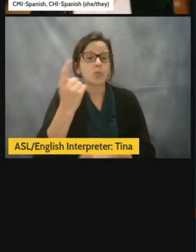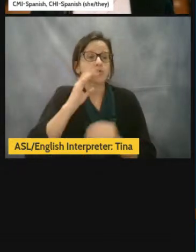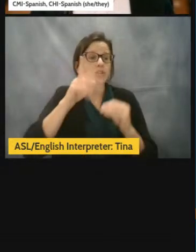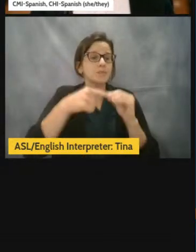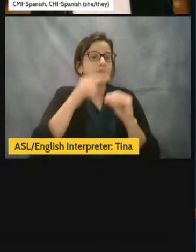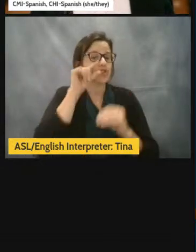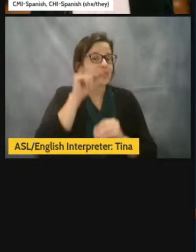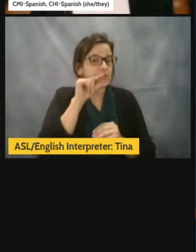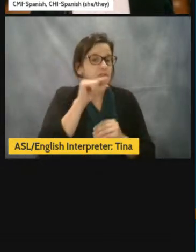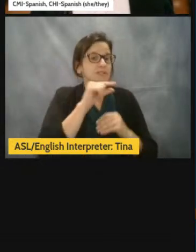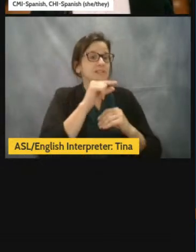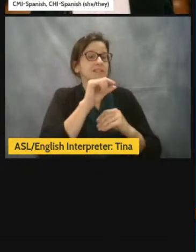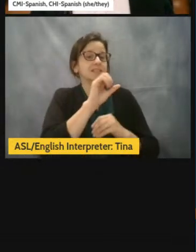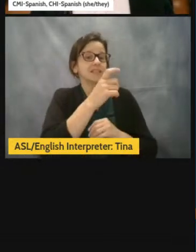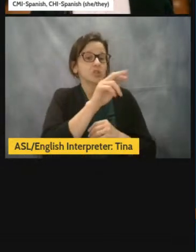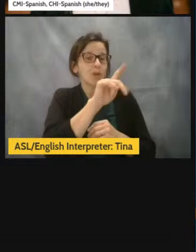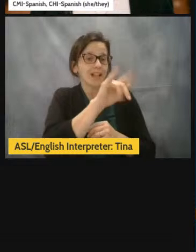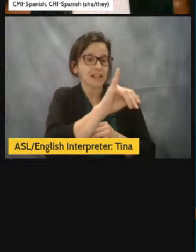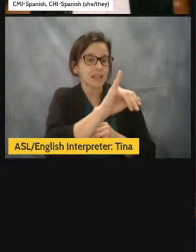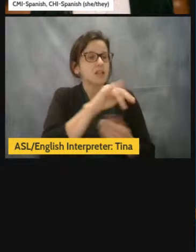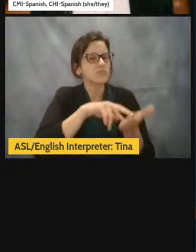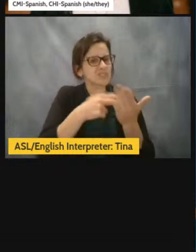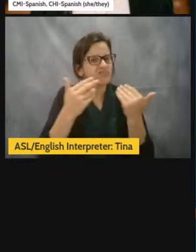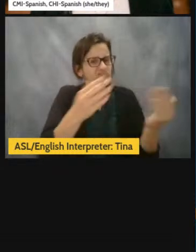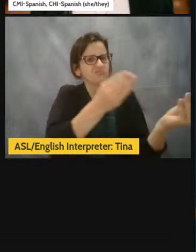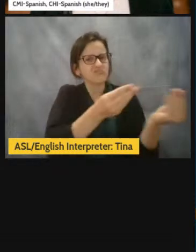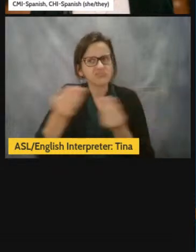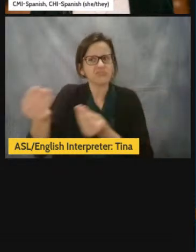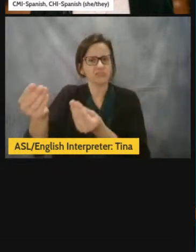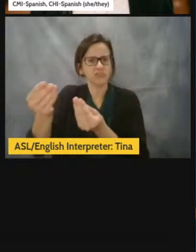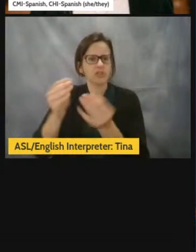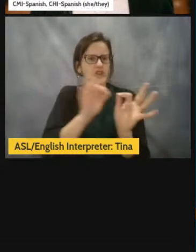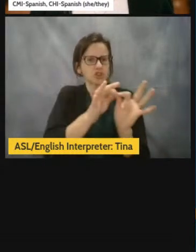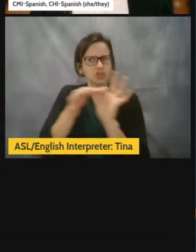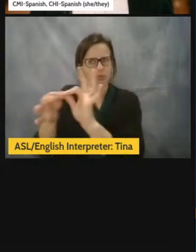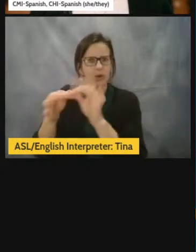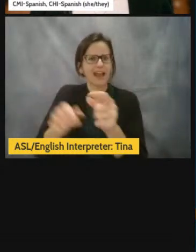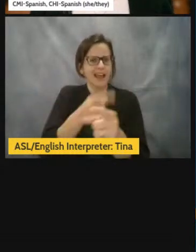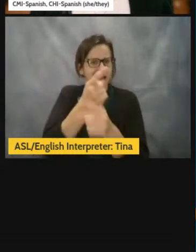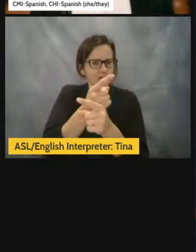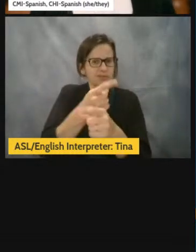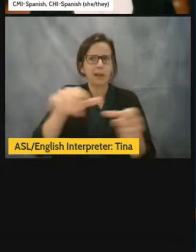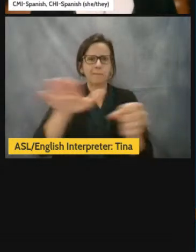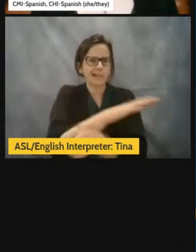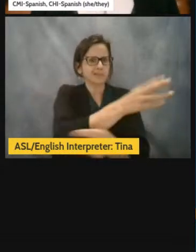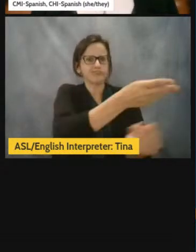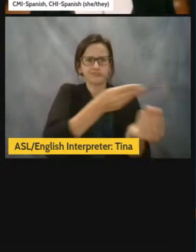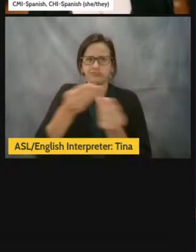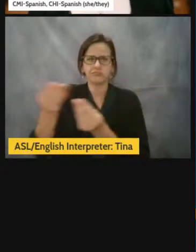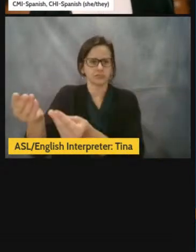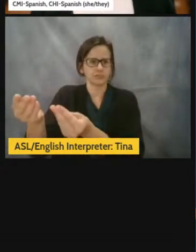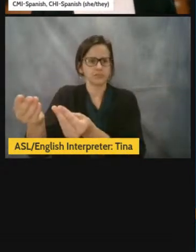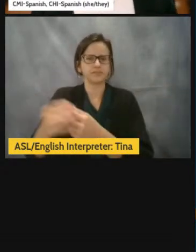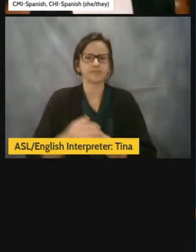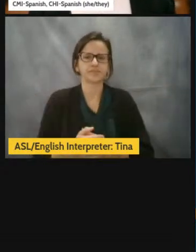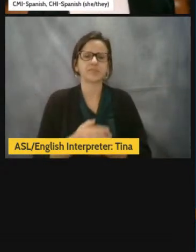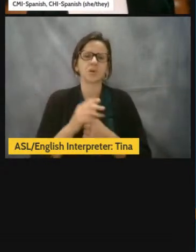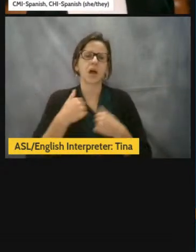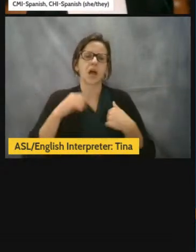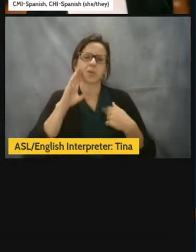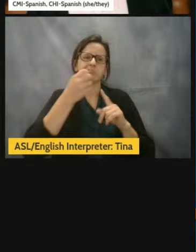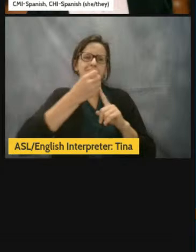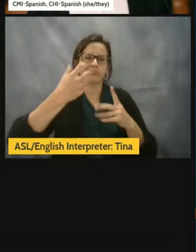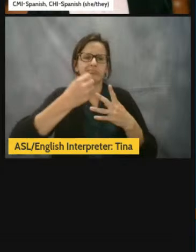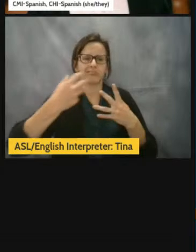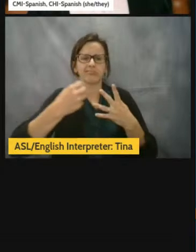it accurately and completely. Okay? So we're going to talk about all of these things. And I'm not here today to convince you